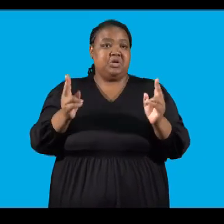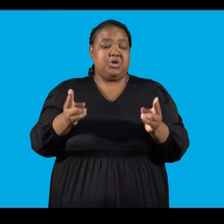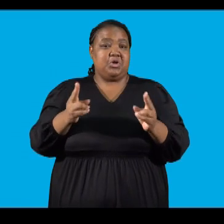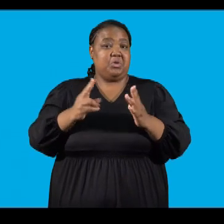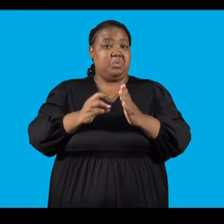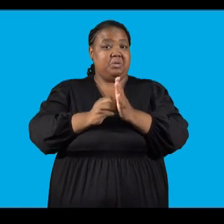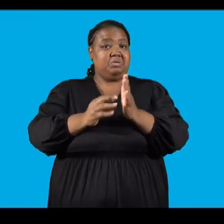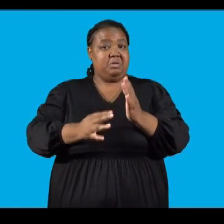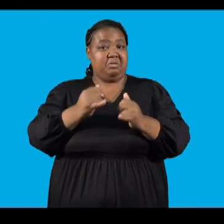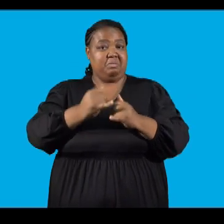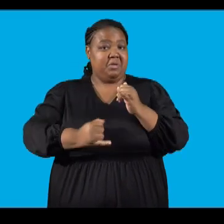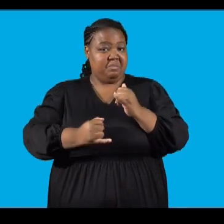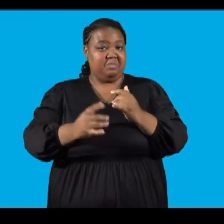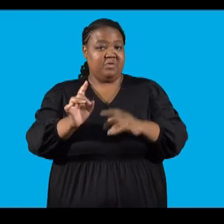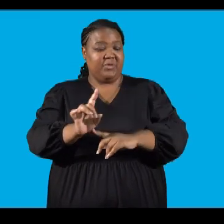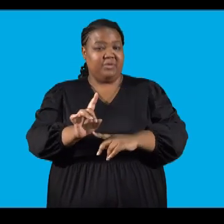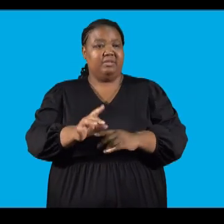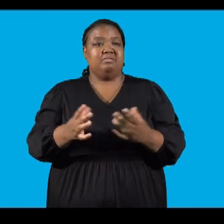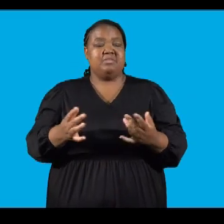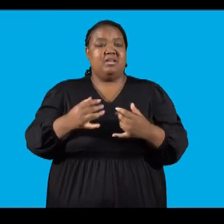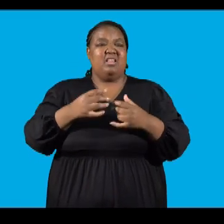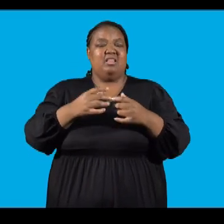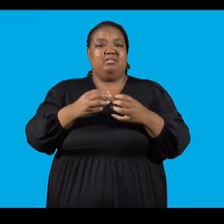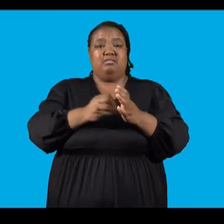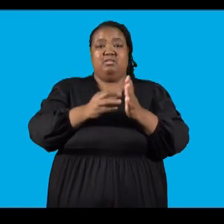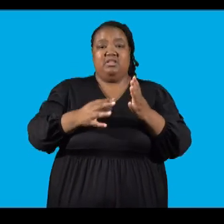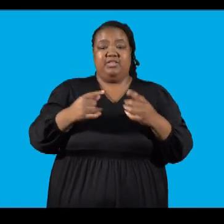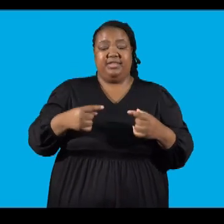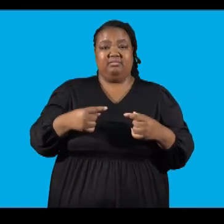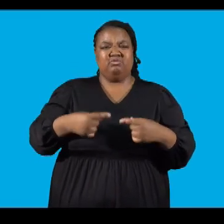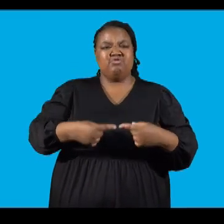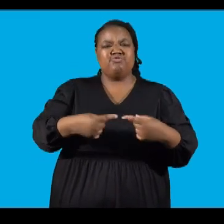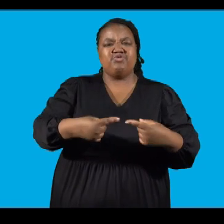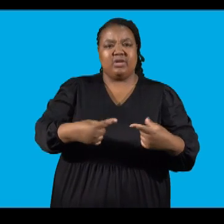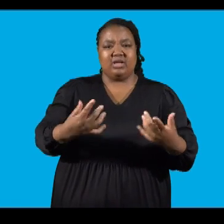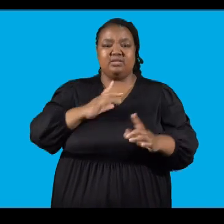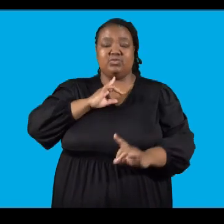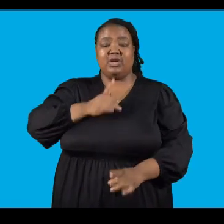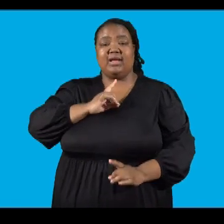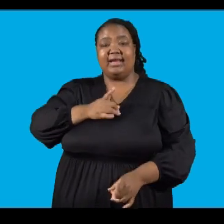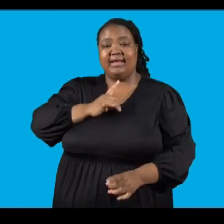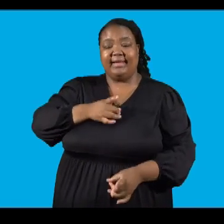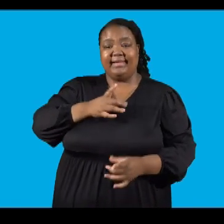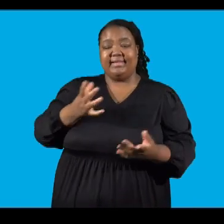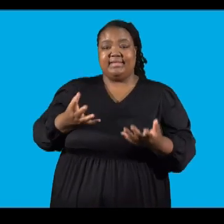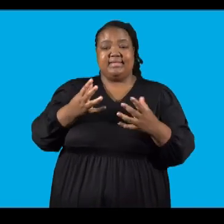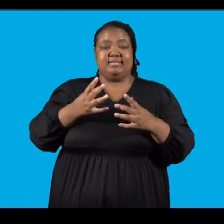content errors and misconceptions. Learners struggle to answer questions relating to the King demand